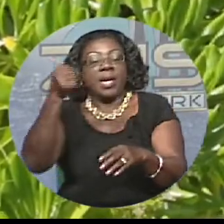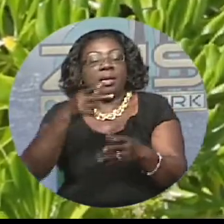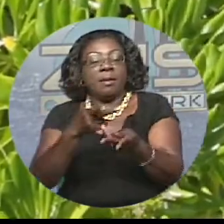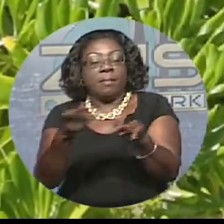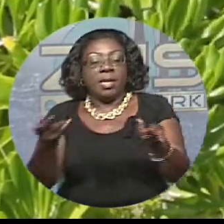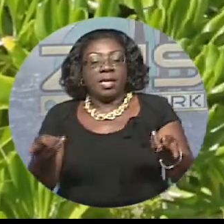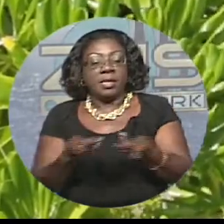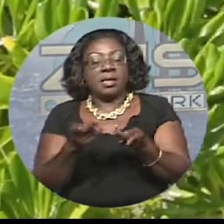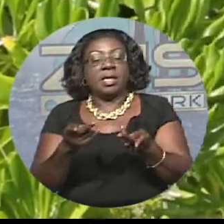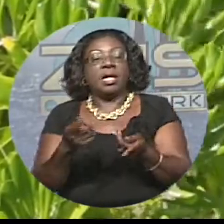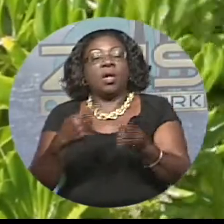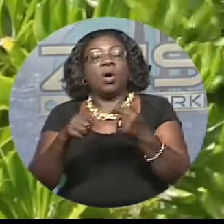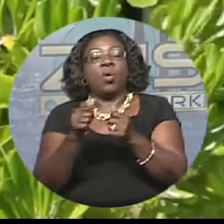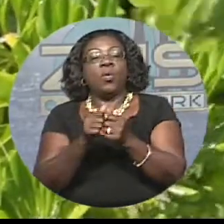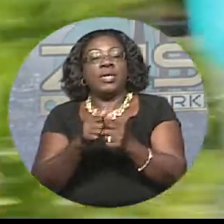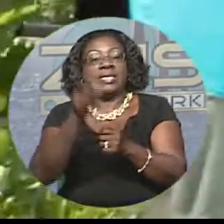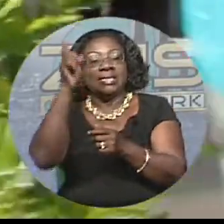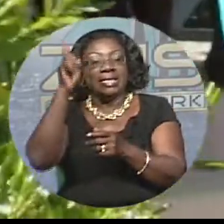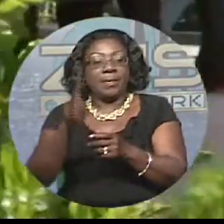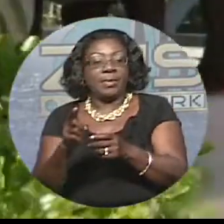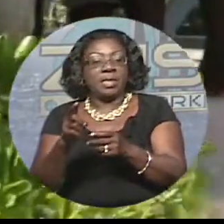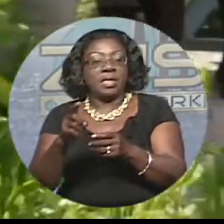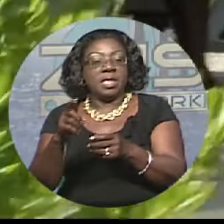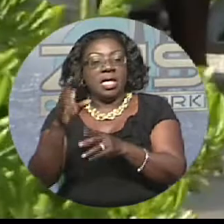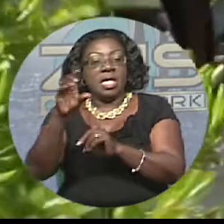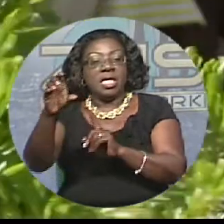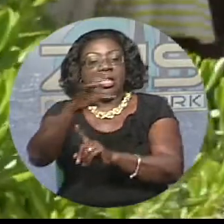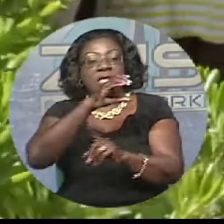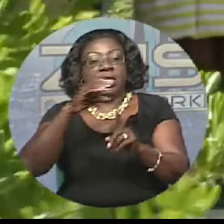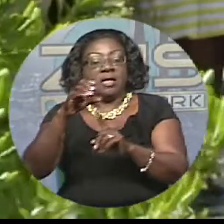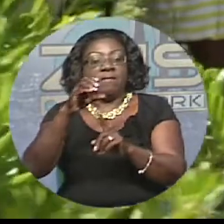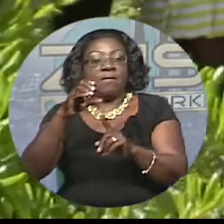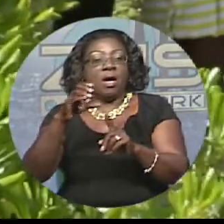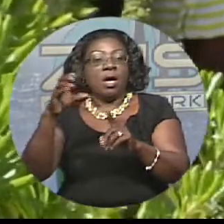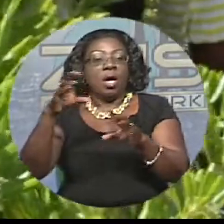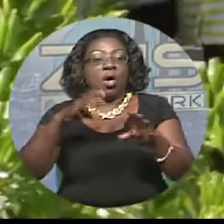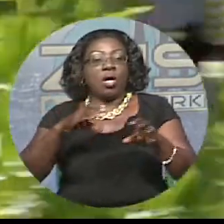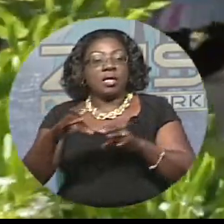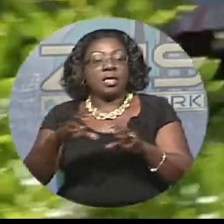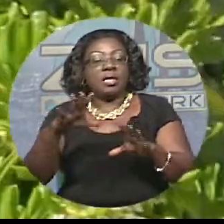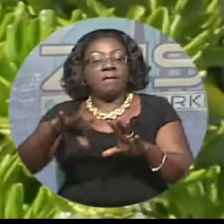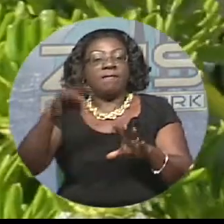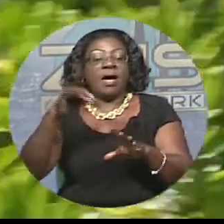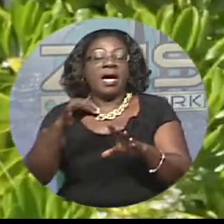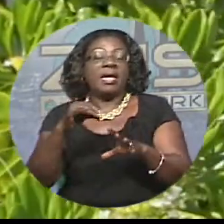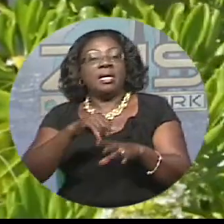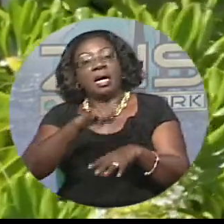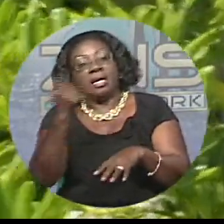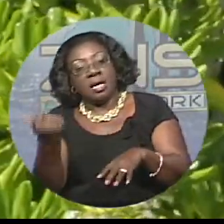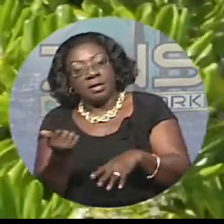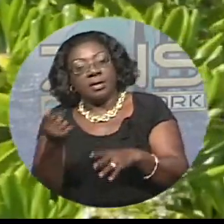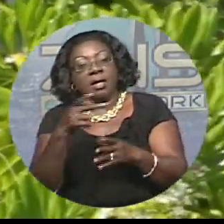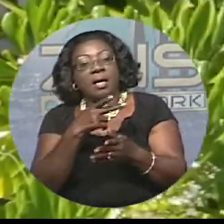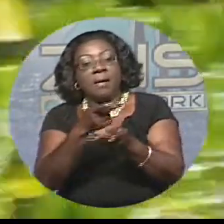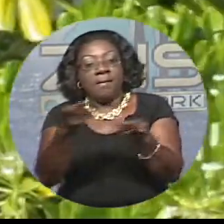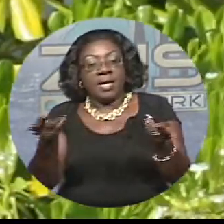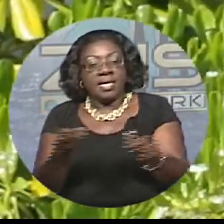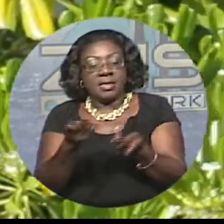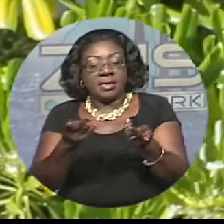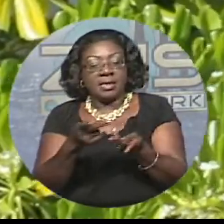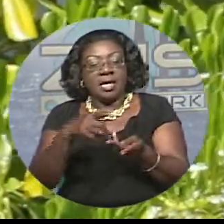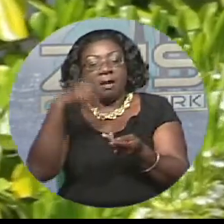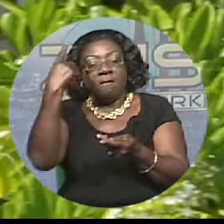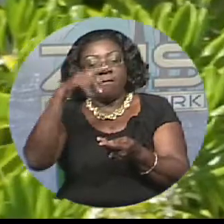deputy chief counselor, we viewed several places on the island, found none suitable other than a building that was under